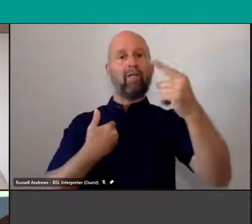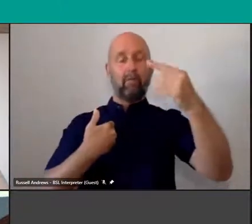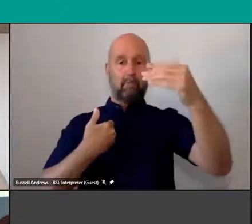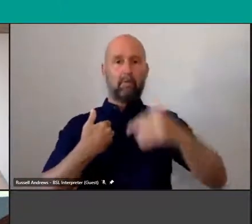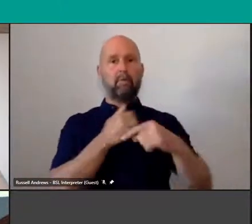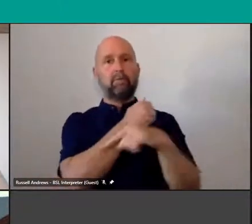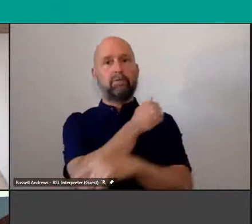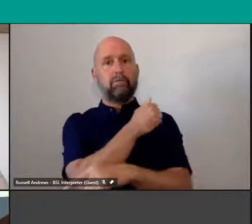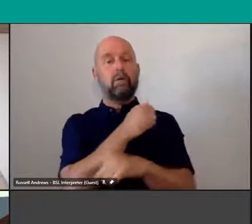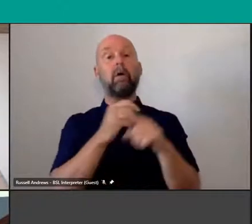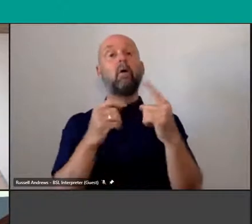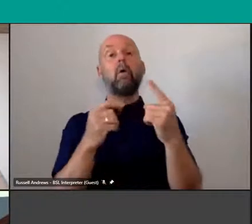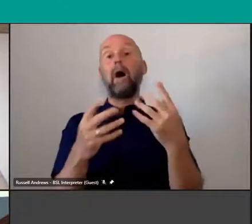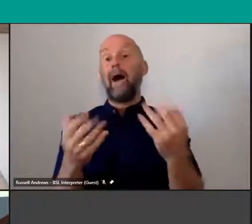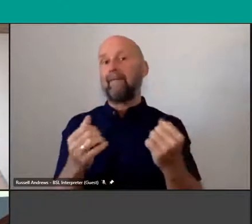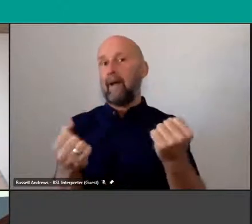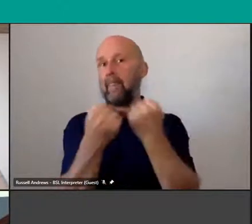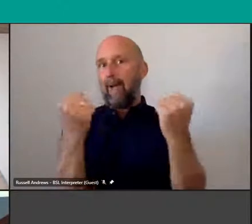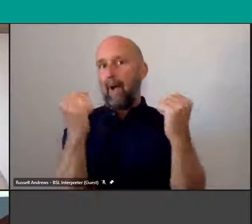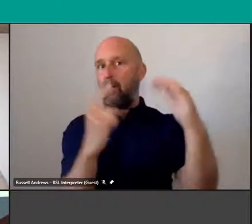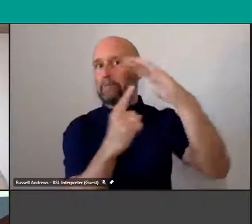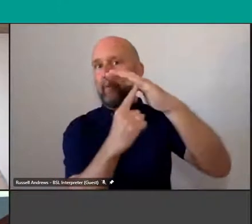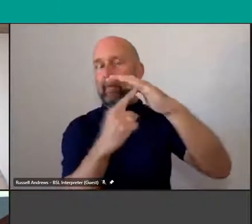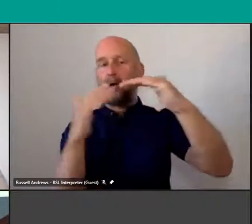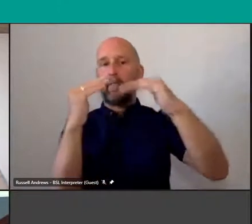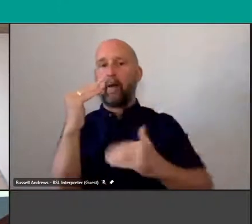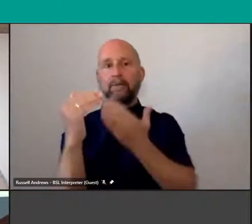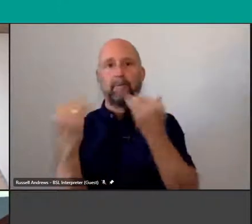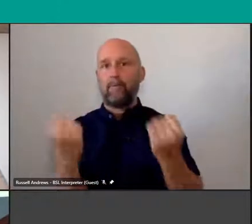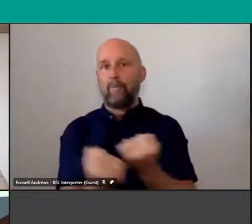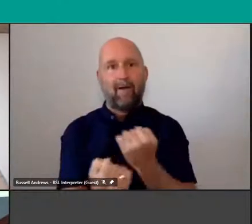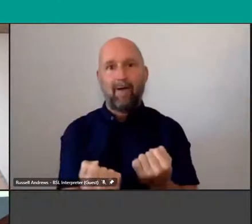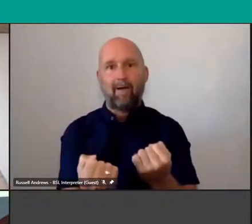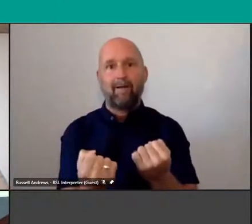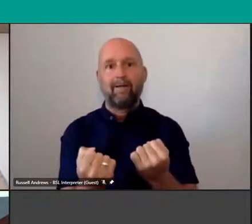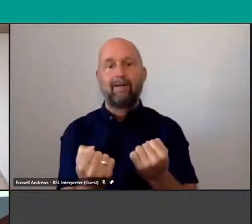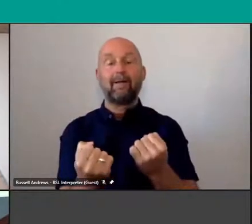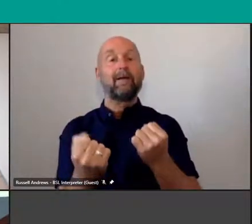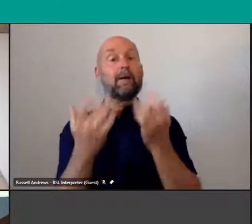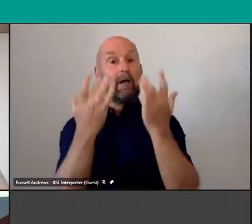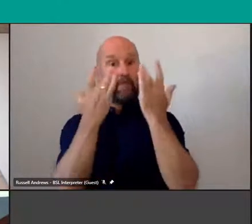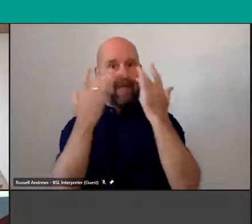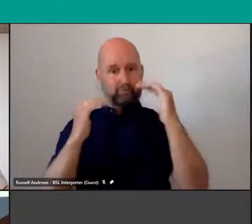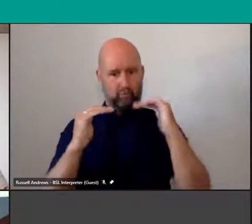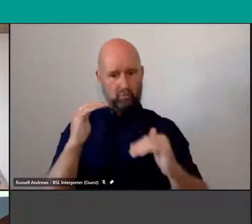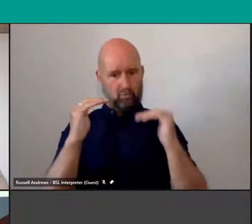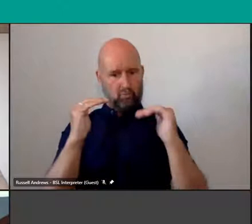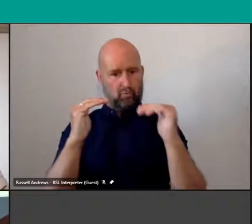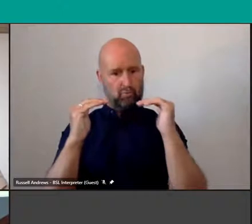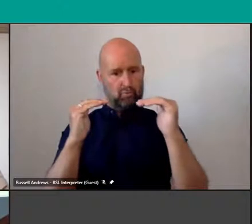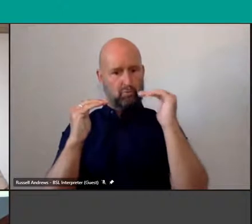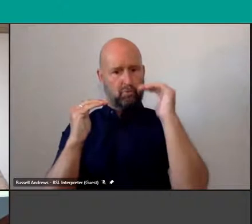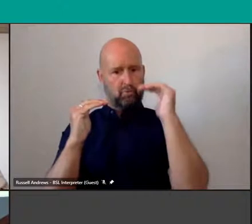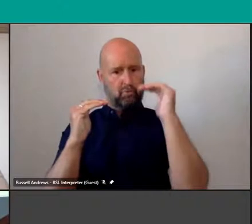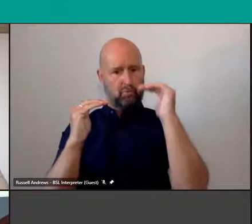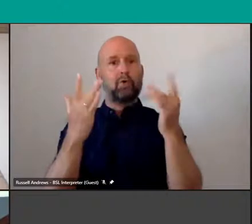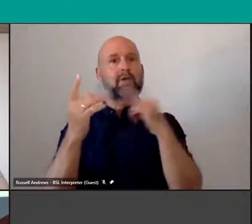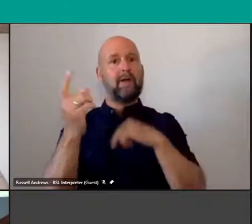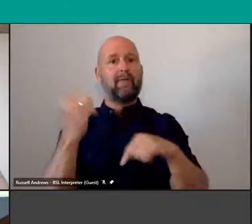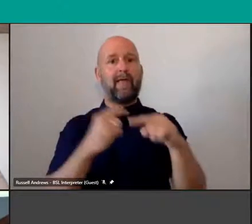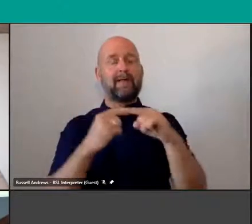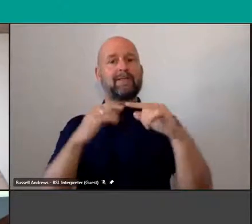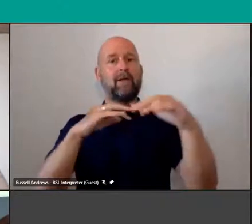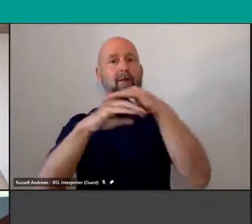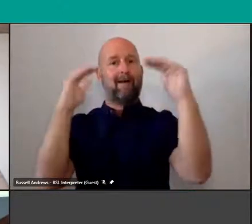and to power. And the scale of those vertical inequalities, that's a measure of the social hierarchy